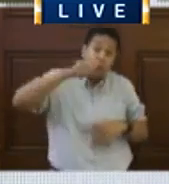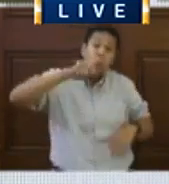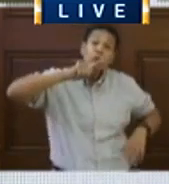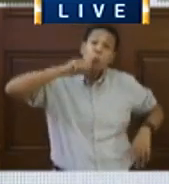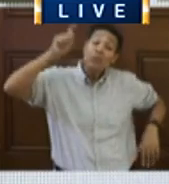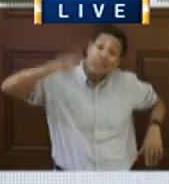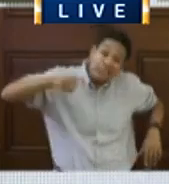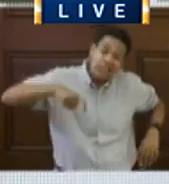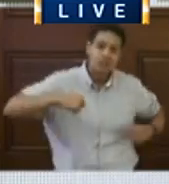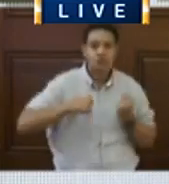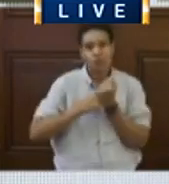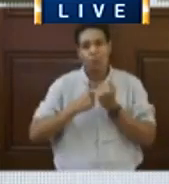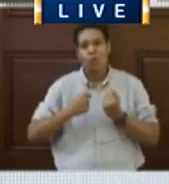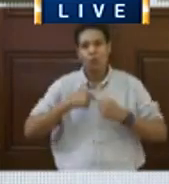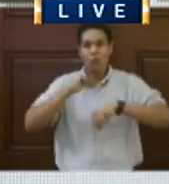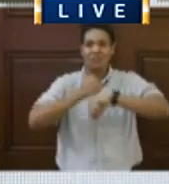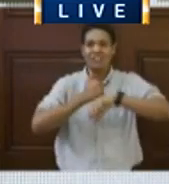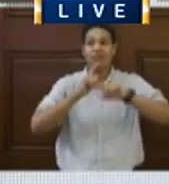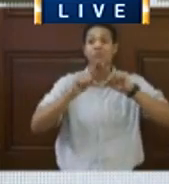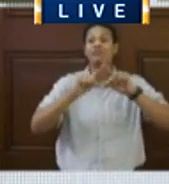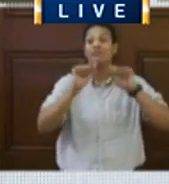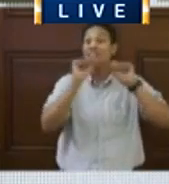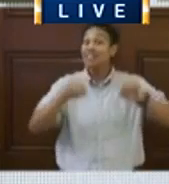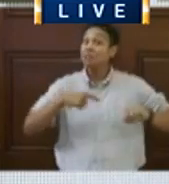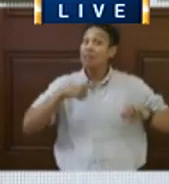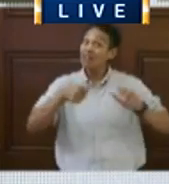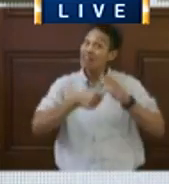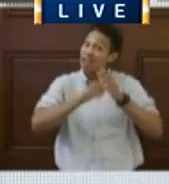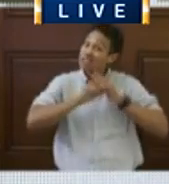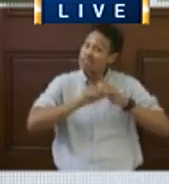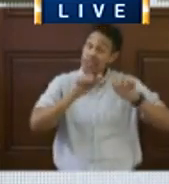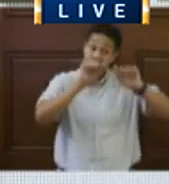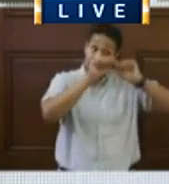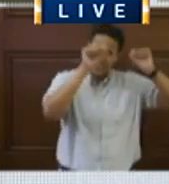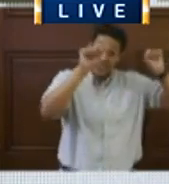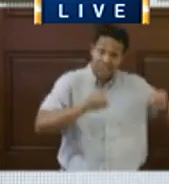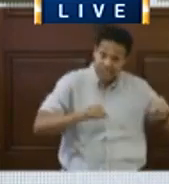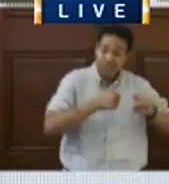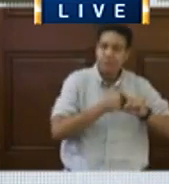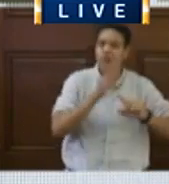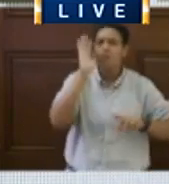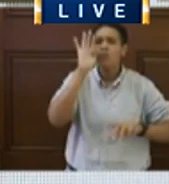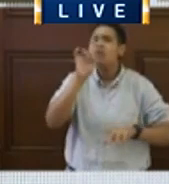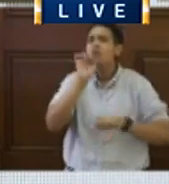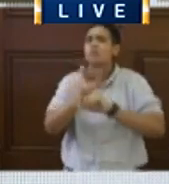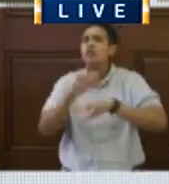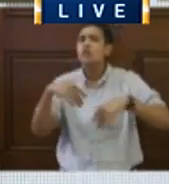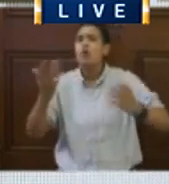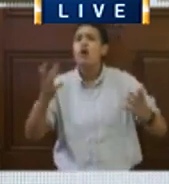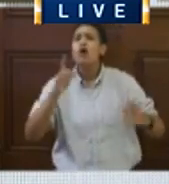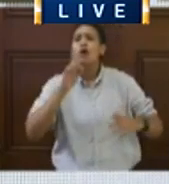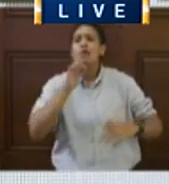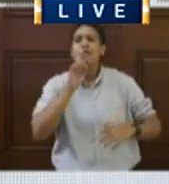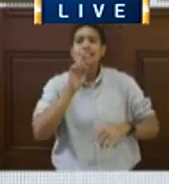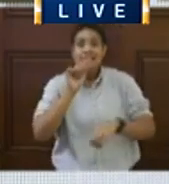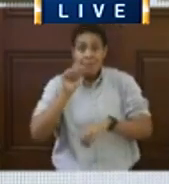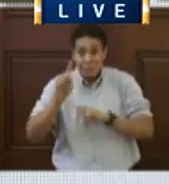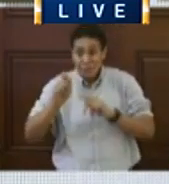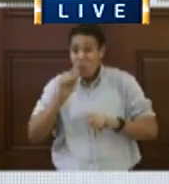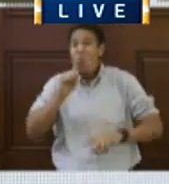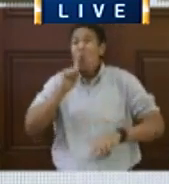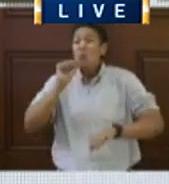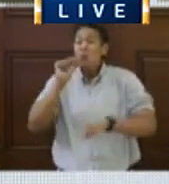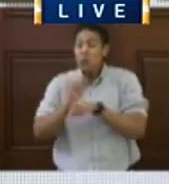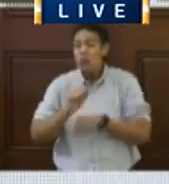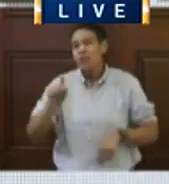place systems, and I have to emphasize this, systems that will ensure that genuine people who need it get